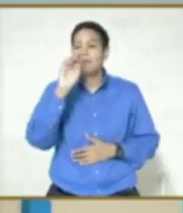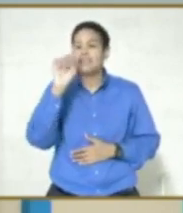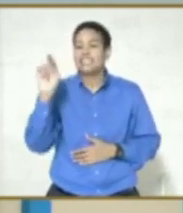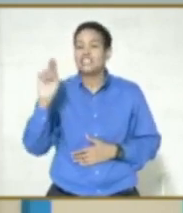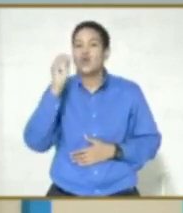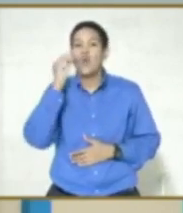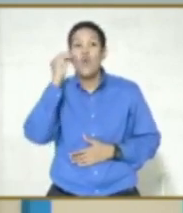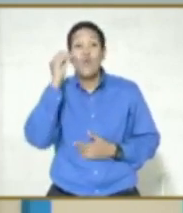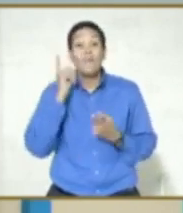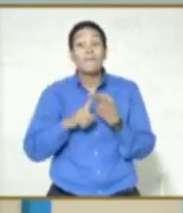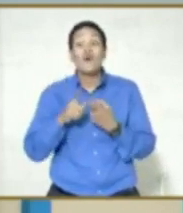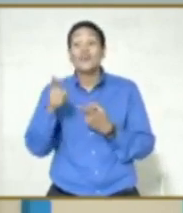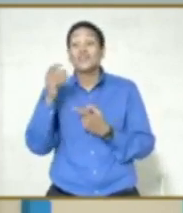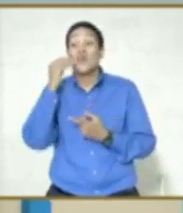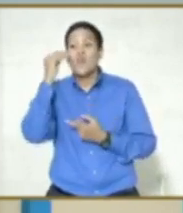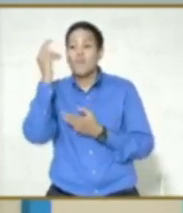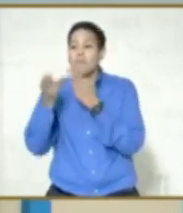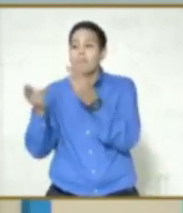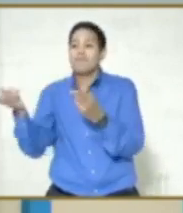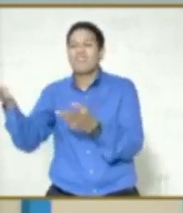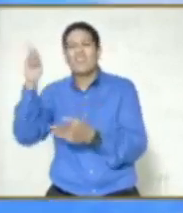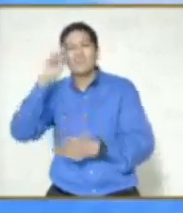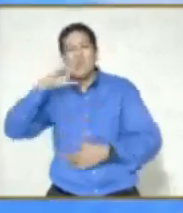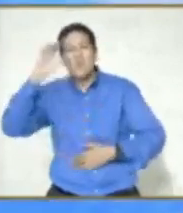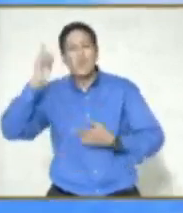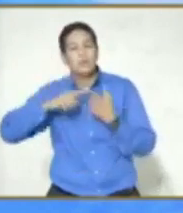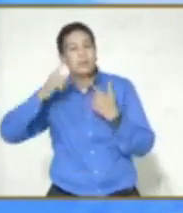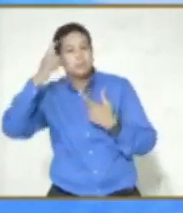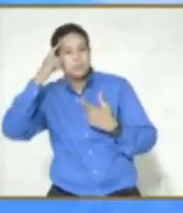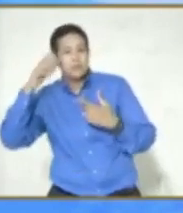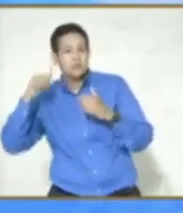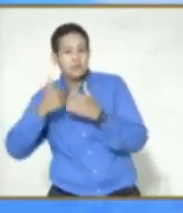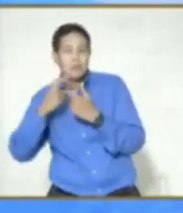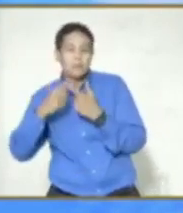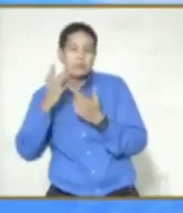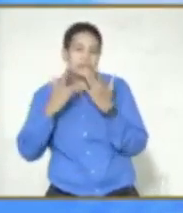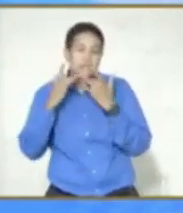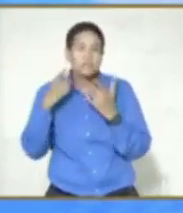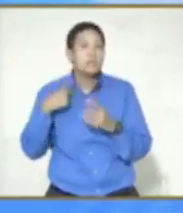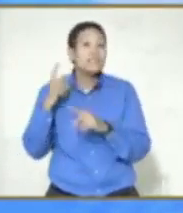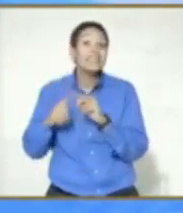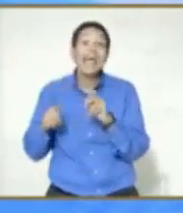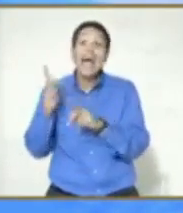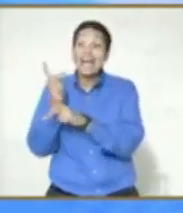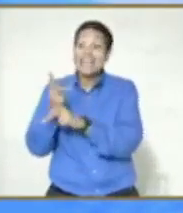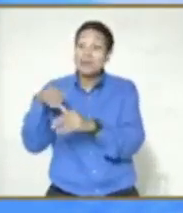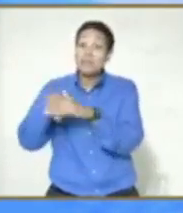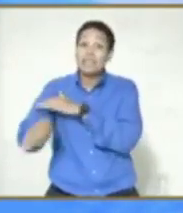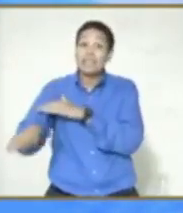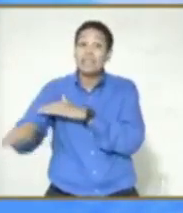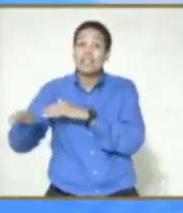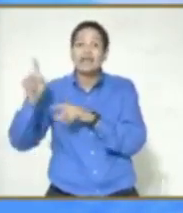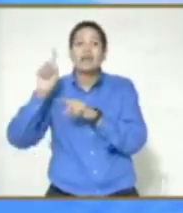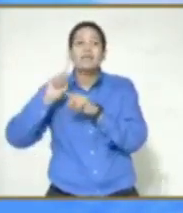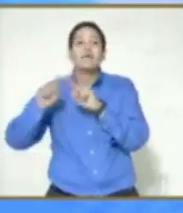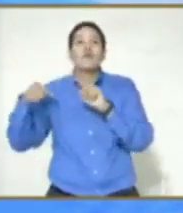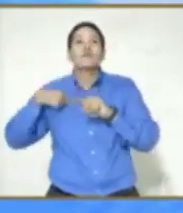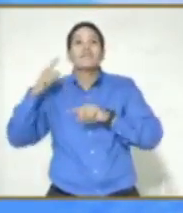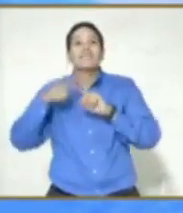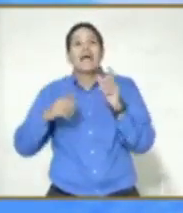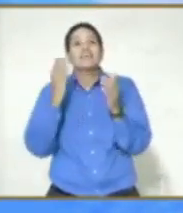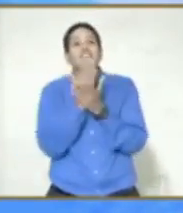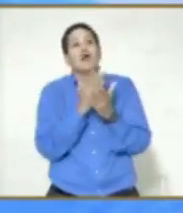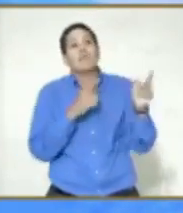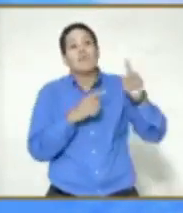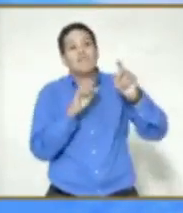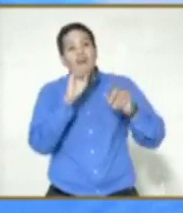because our persons in the infirmary, the residents, we can keep them in. but we can't stop those from the Ebenezer